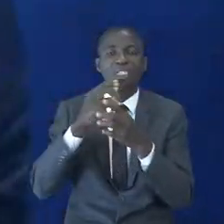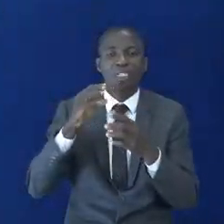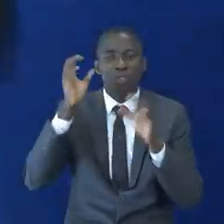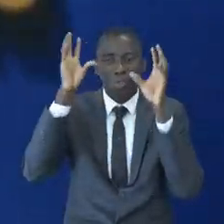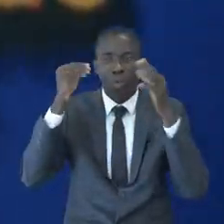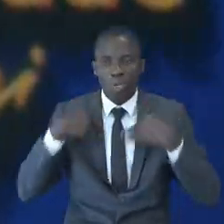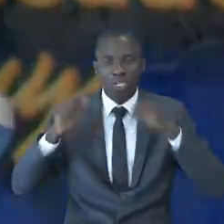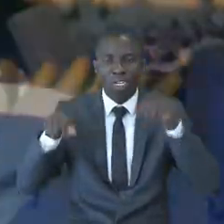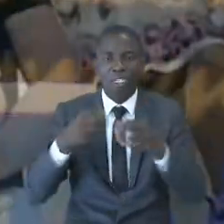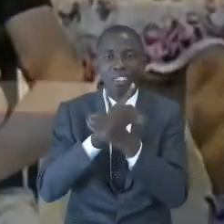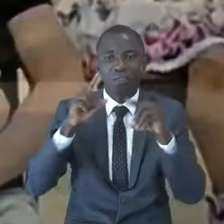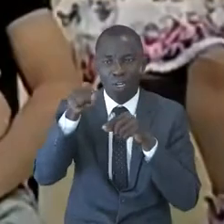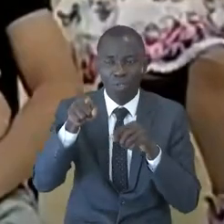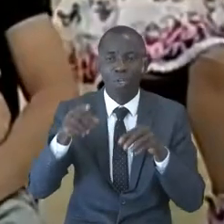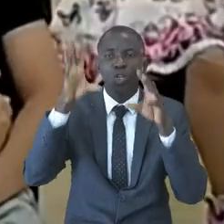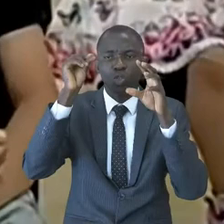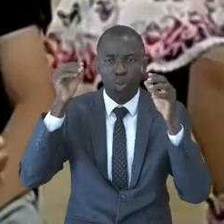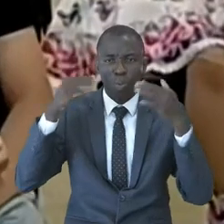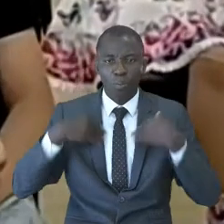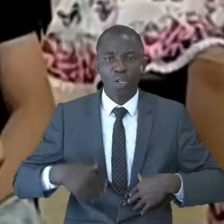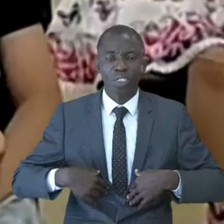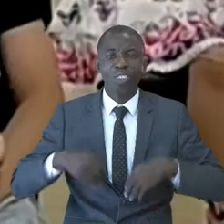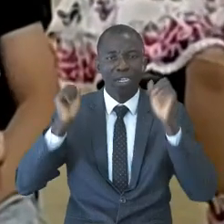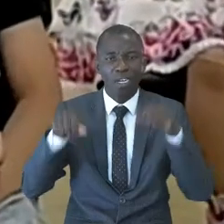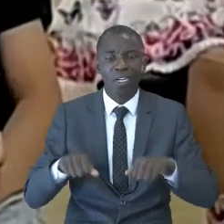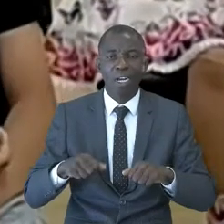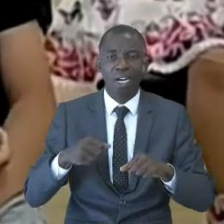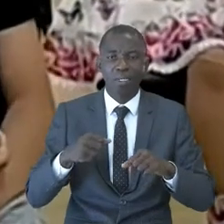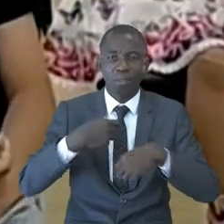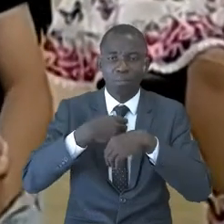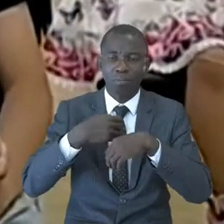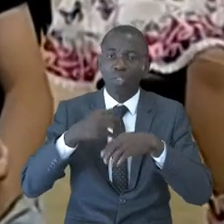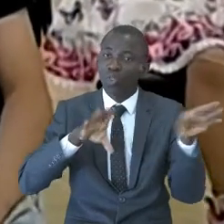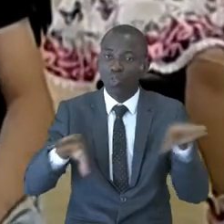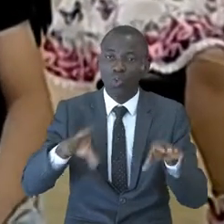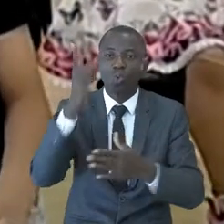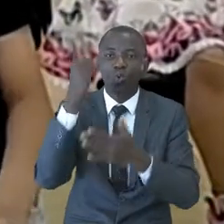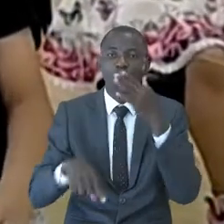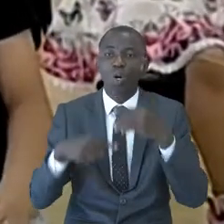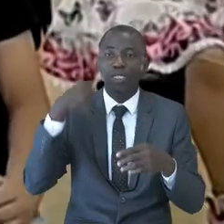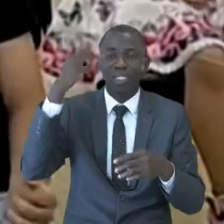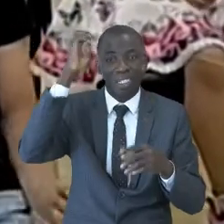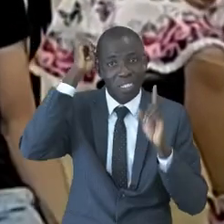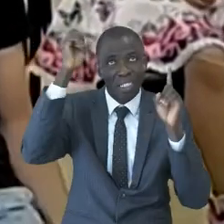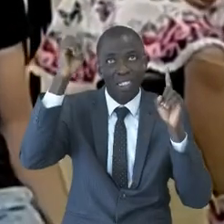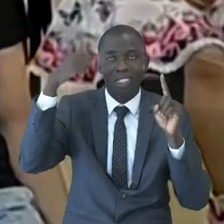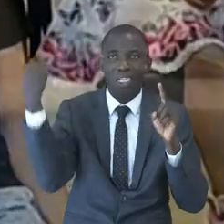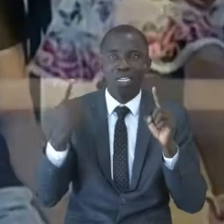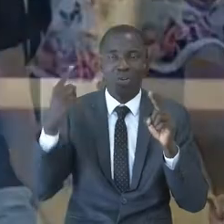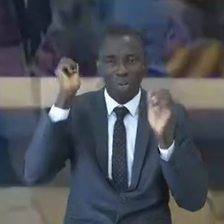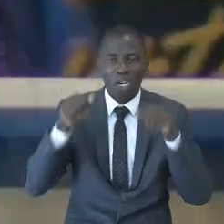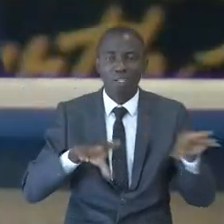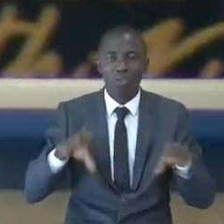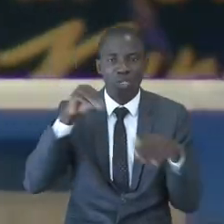And nobody can reproduce what he alone can do in your